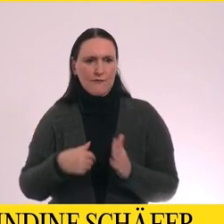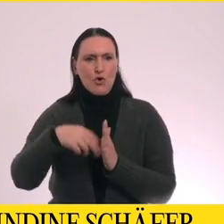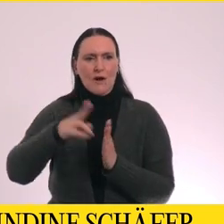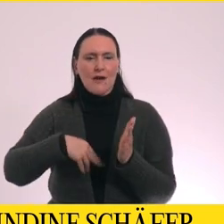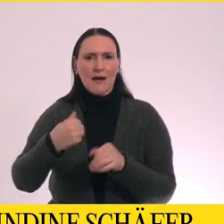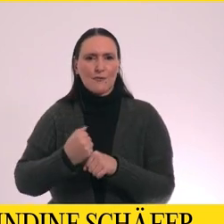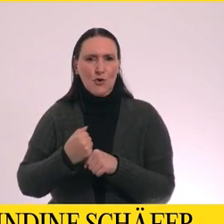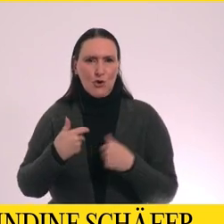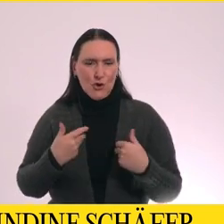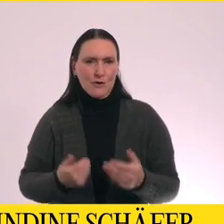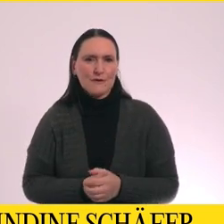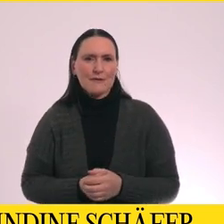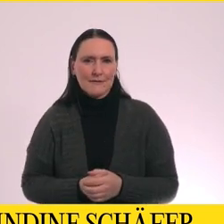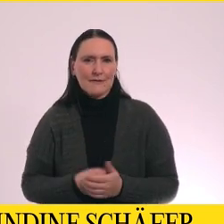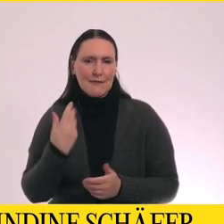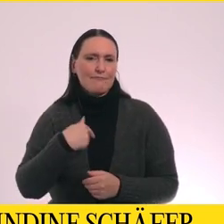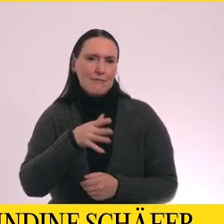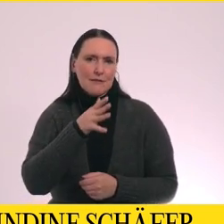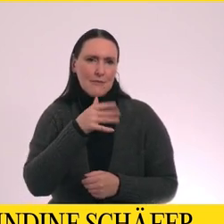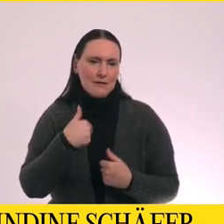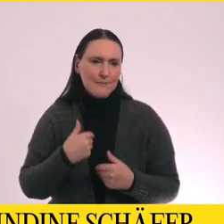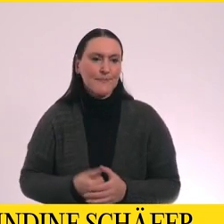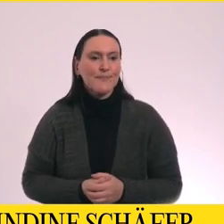this is I'm Mel Sexton.